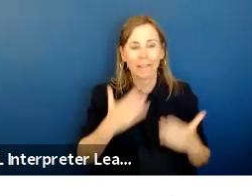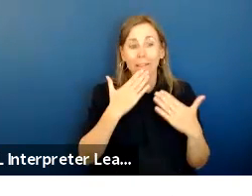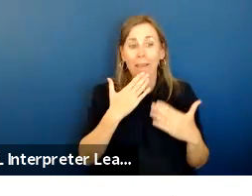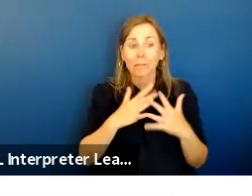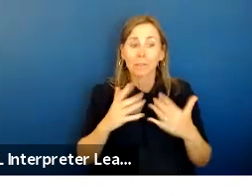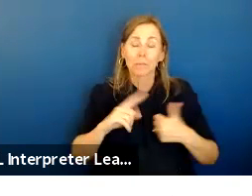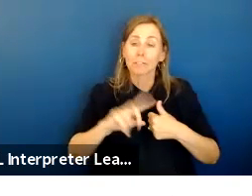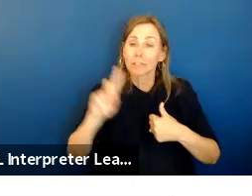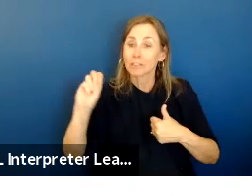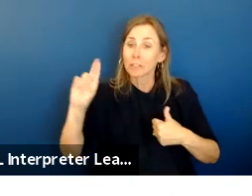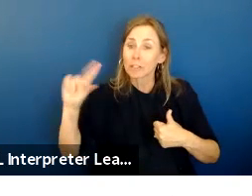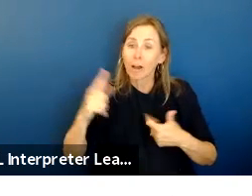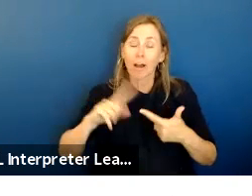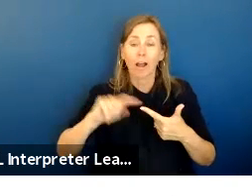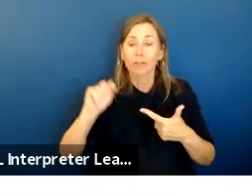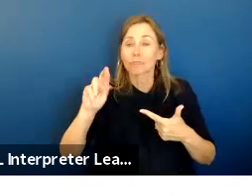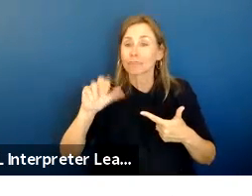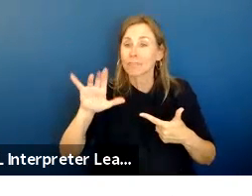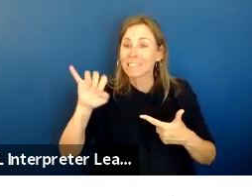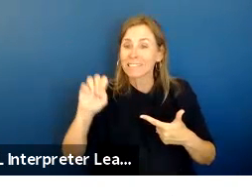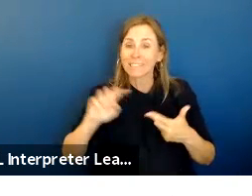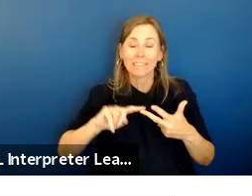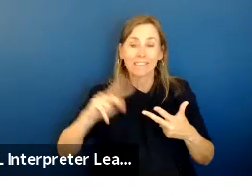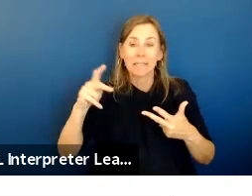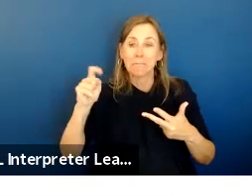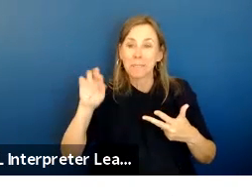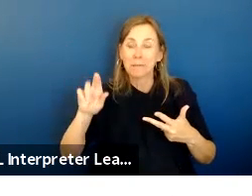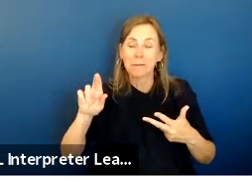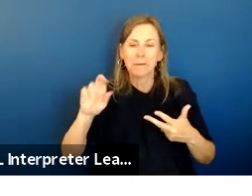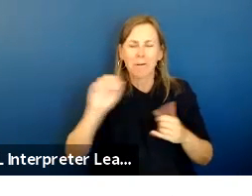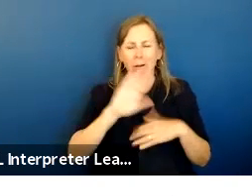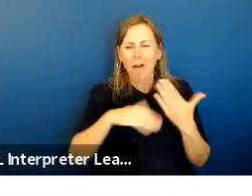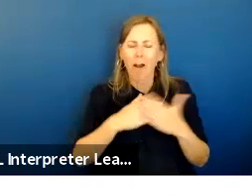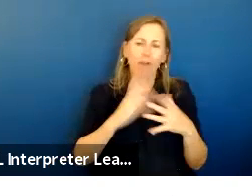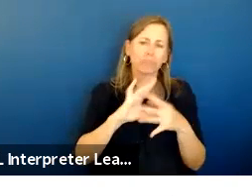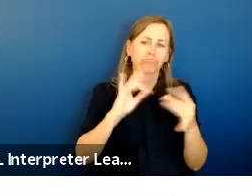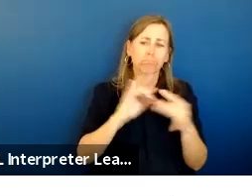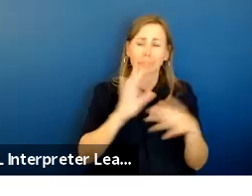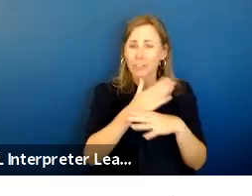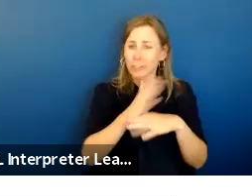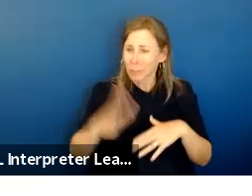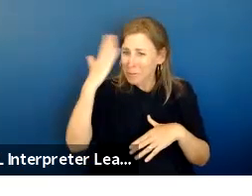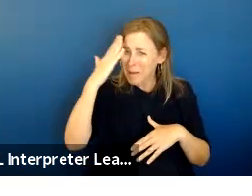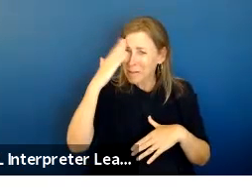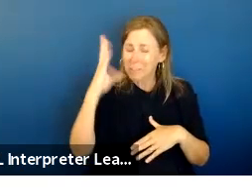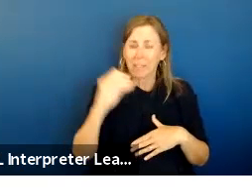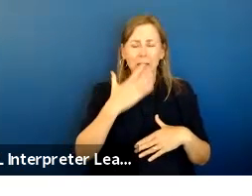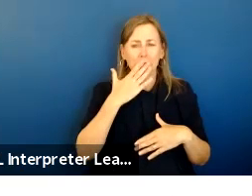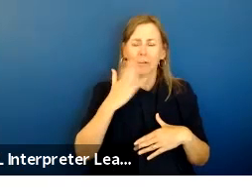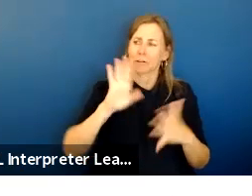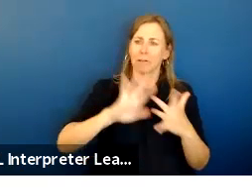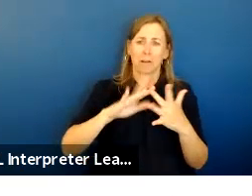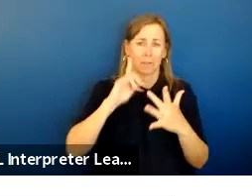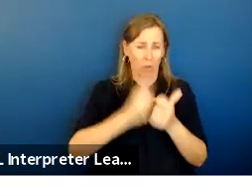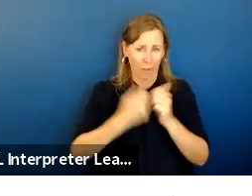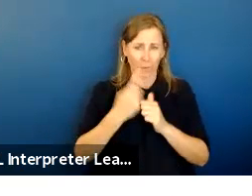Doug, Tracy, and Peter, for sharing your wealth of knowledge and for being great resources to everyone on this webinar. And